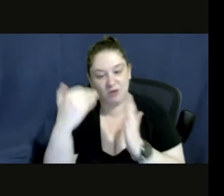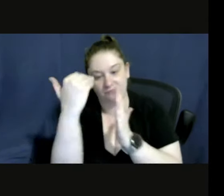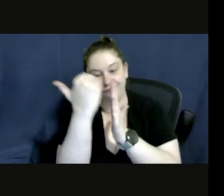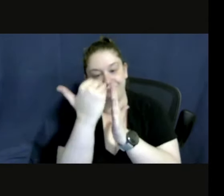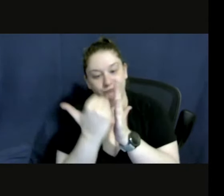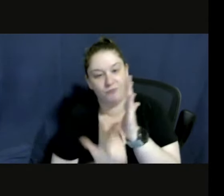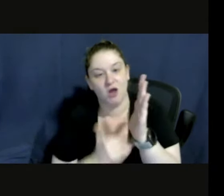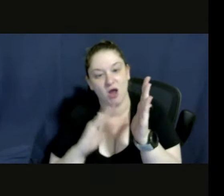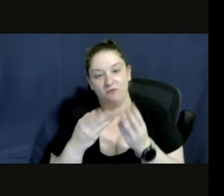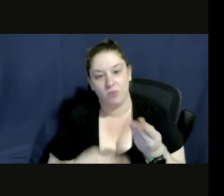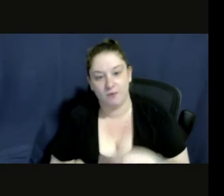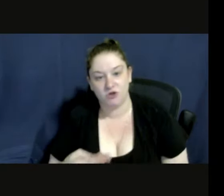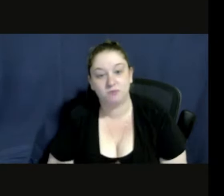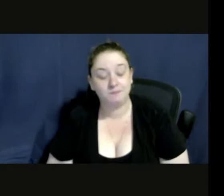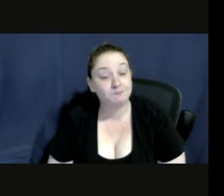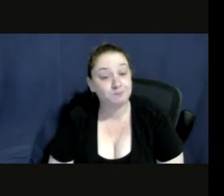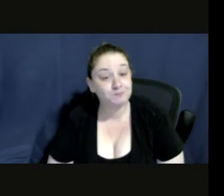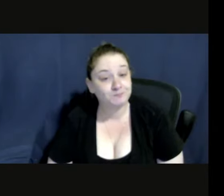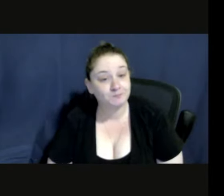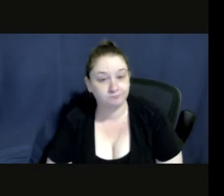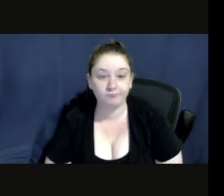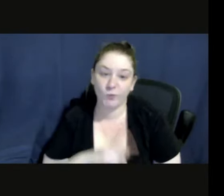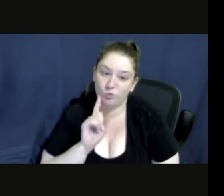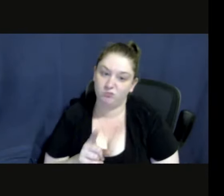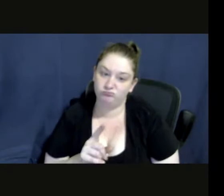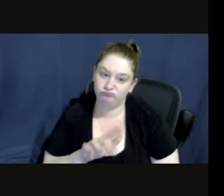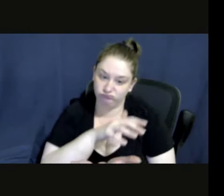budget. And it's a lot.